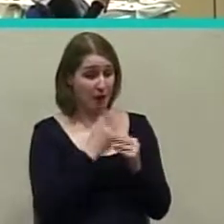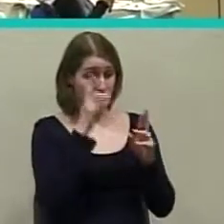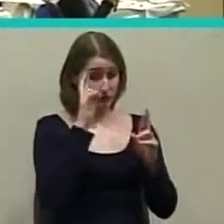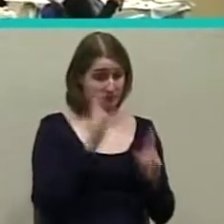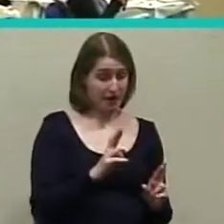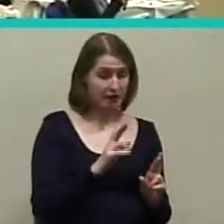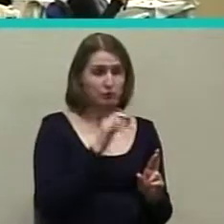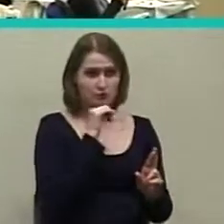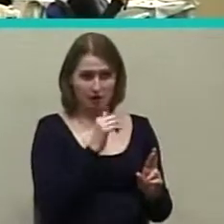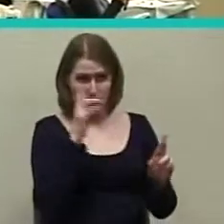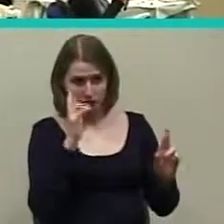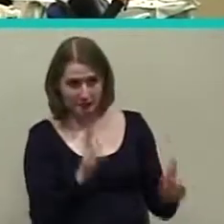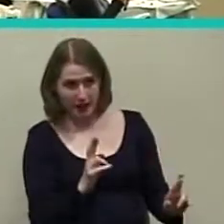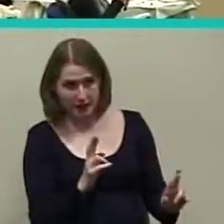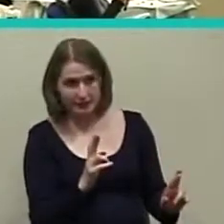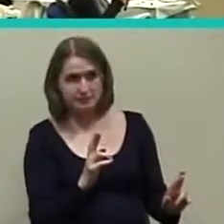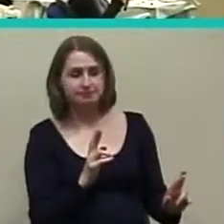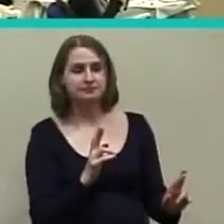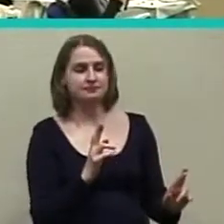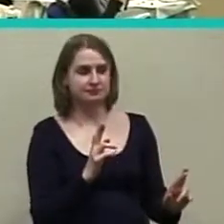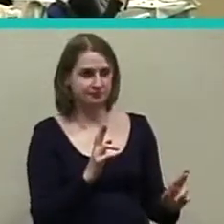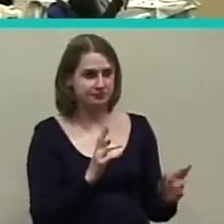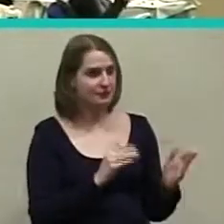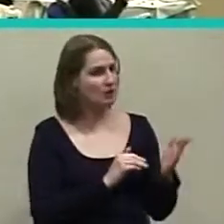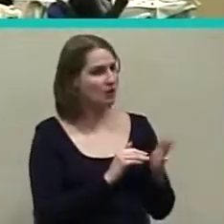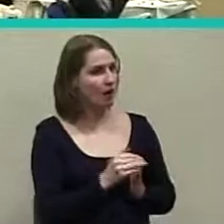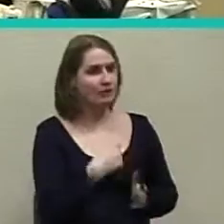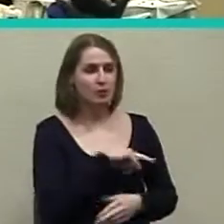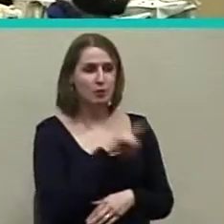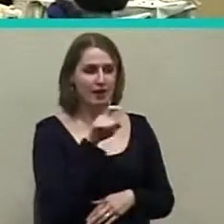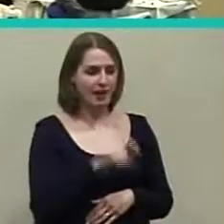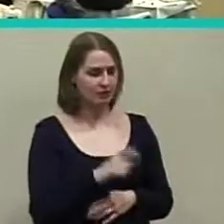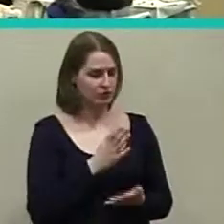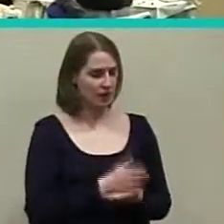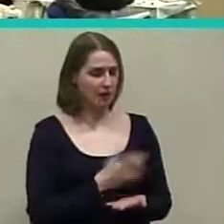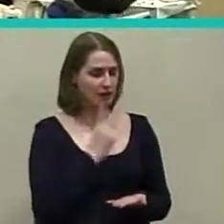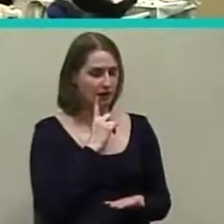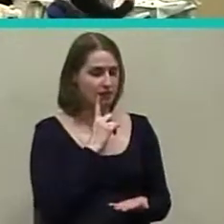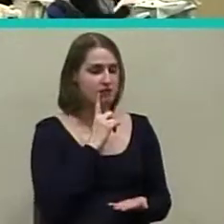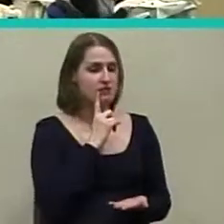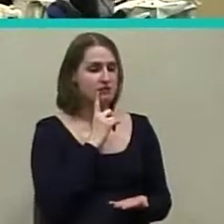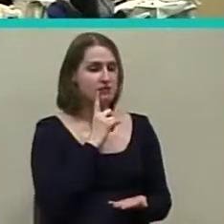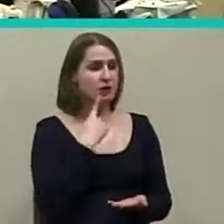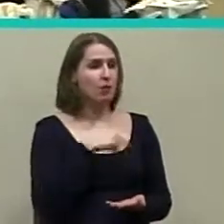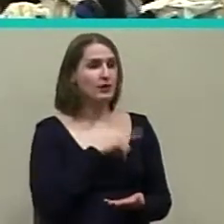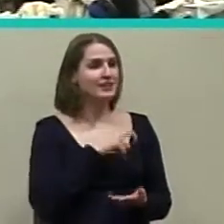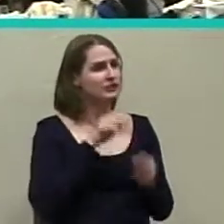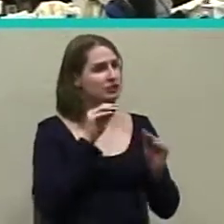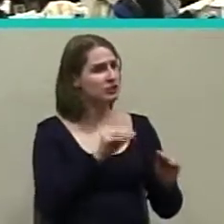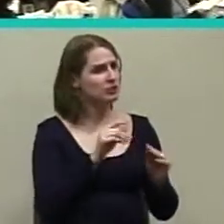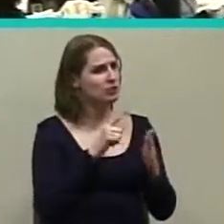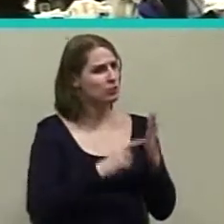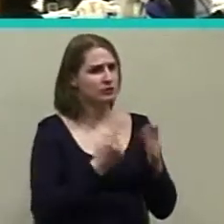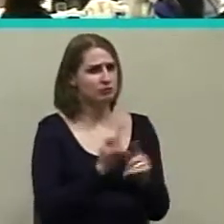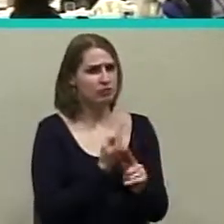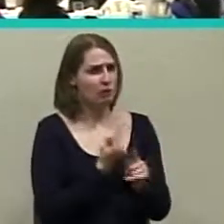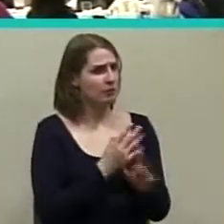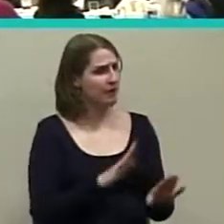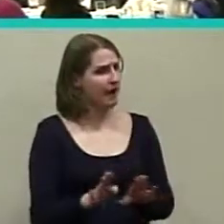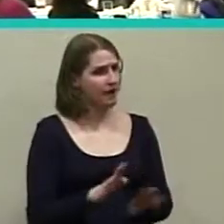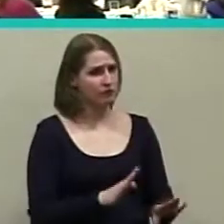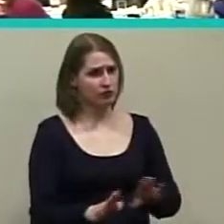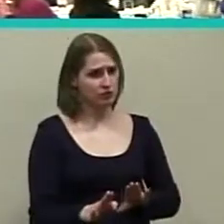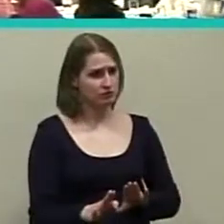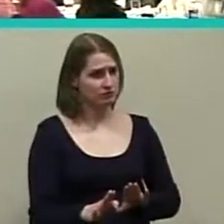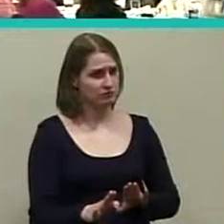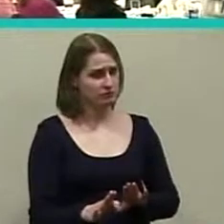or disrespect, is that we oftentimes have to stop and start saying, wait a minute, we need to teach what is the appropriate behavior. And that's not a